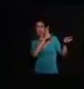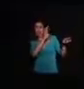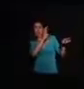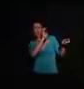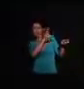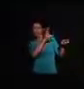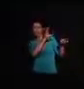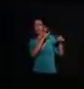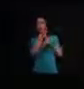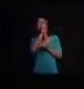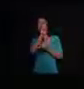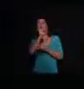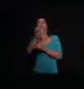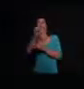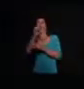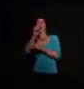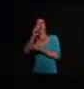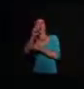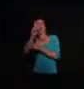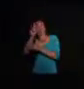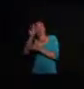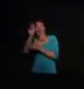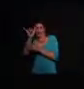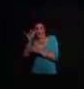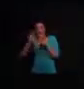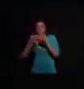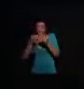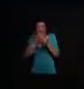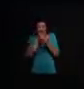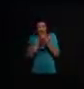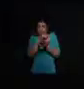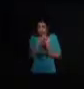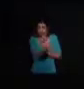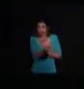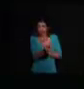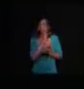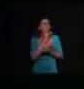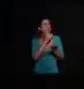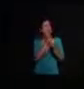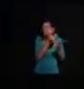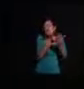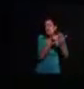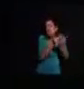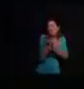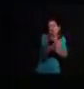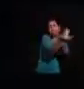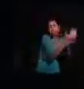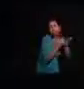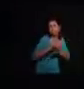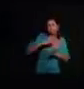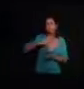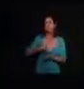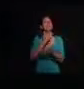Gundy office, for they were so instrumental in helping to get a donation for our organization together. Thank you.